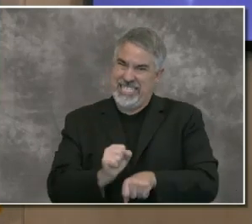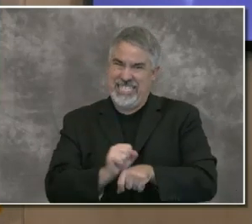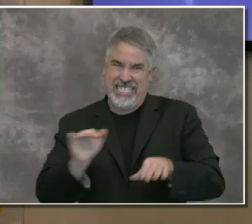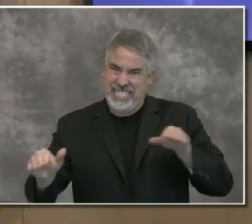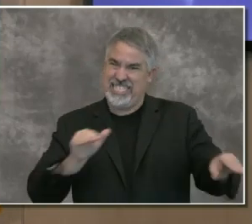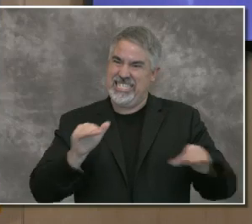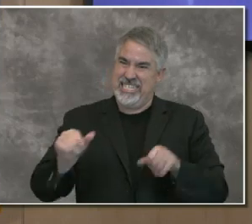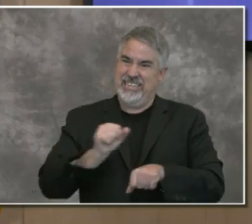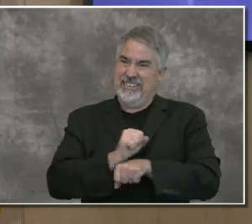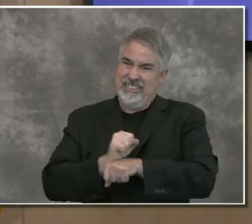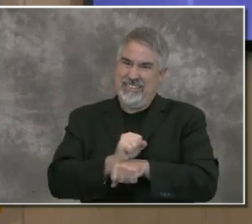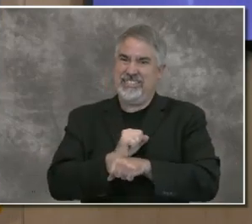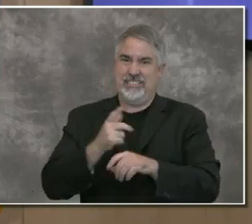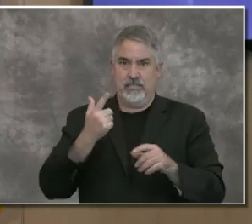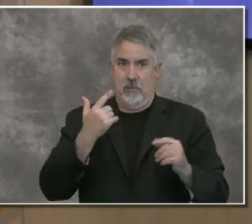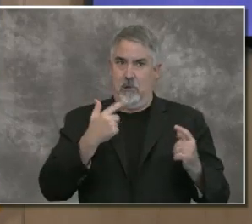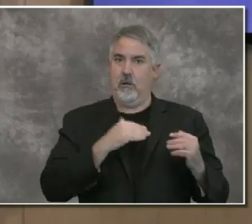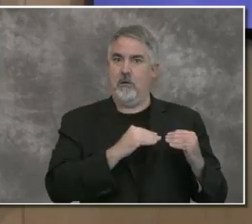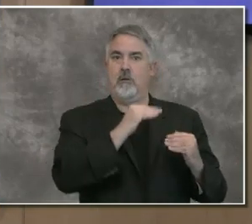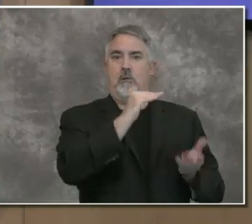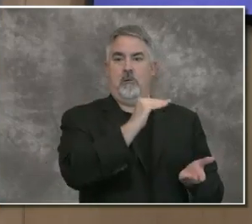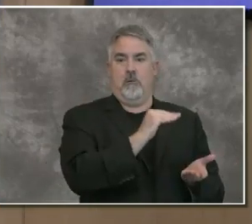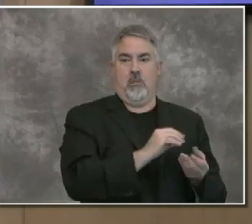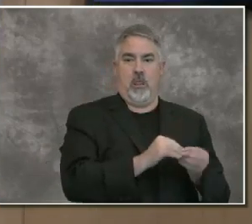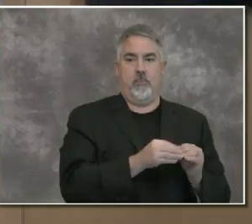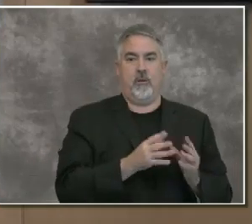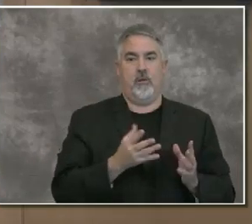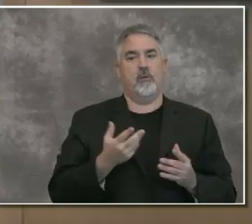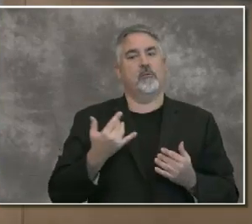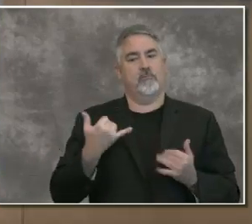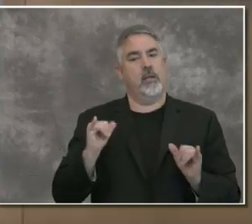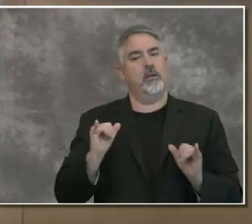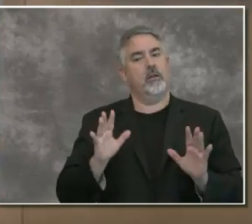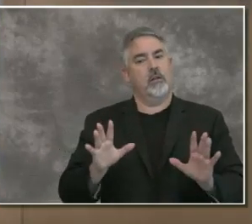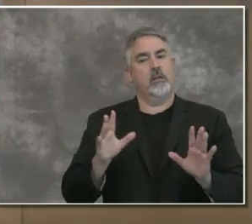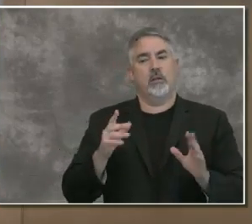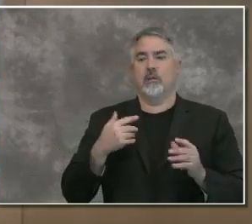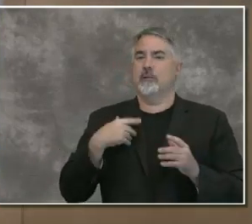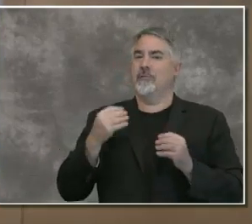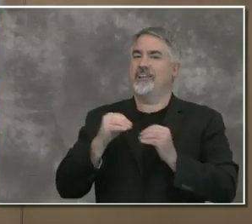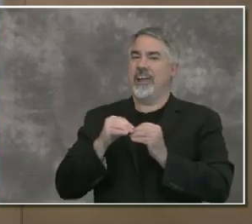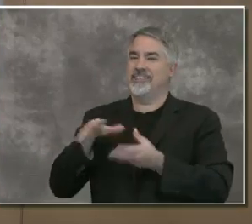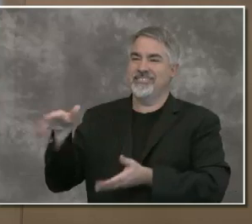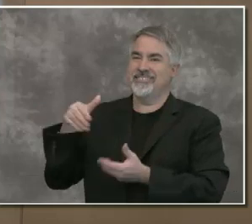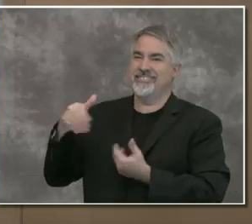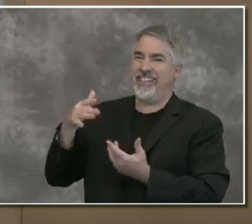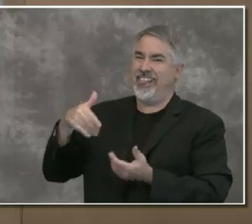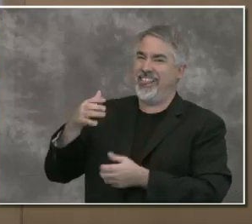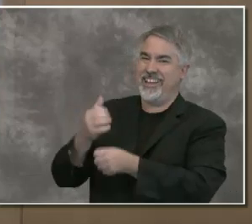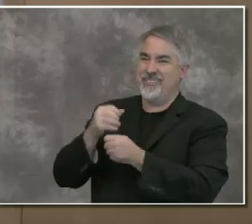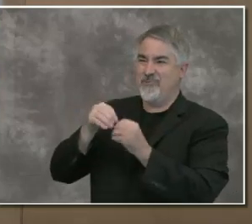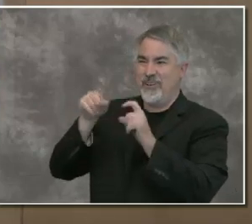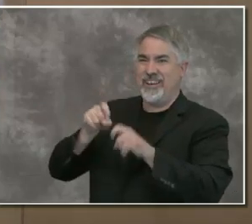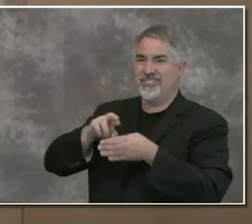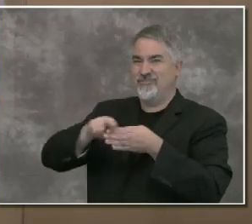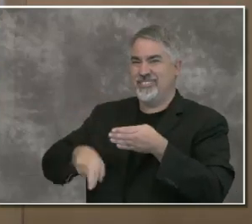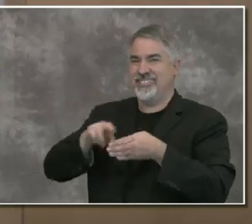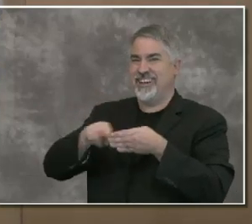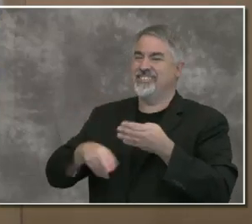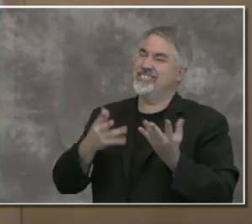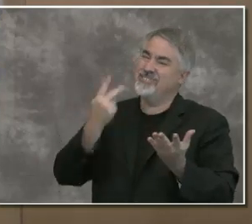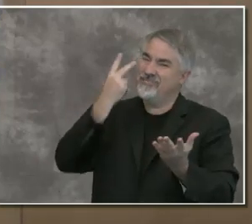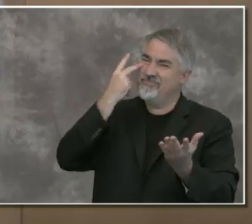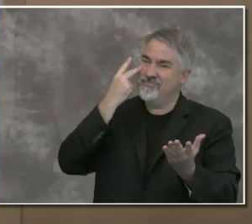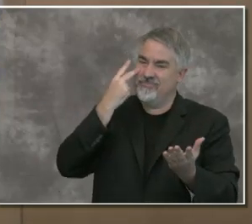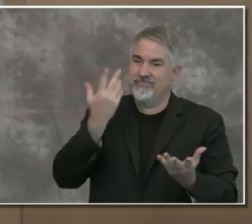flattening, or are there so many tests coming in batches that we really have no idea? Well, I wouldn't say that we